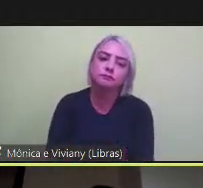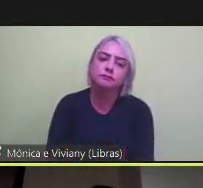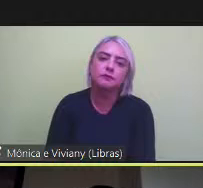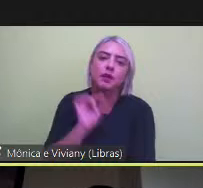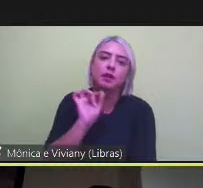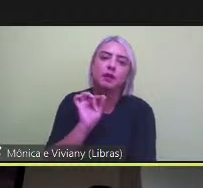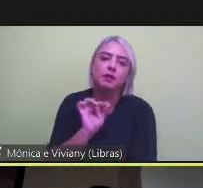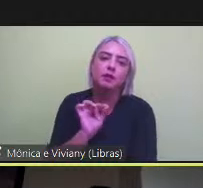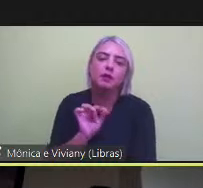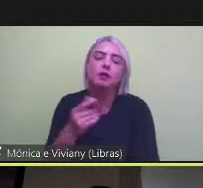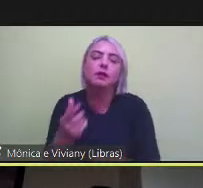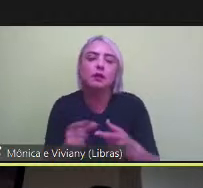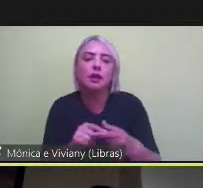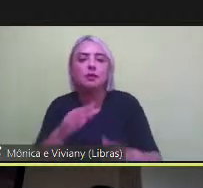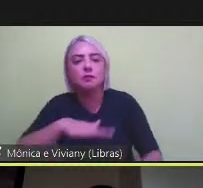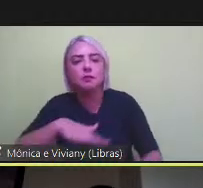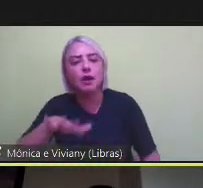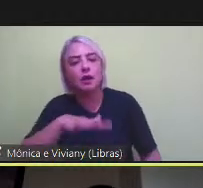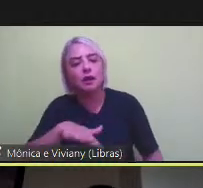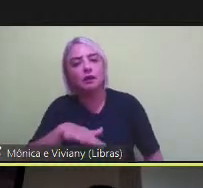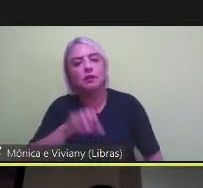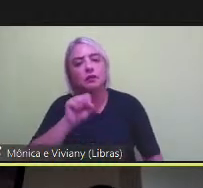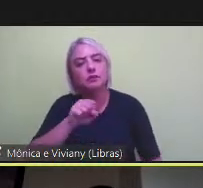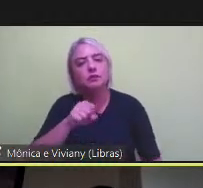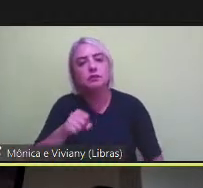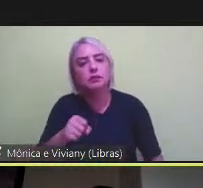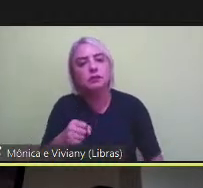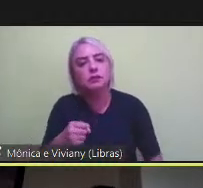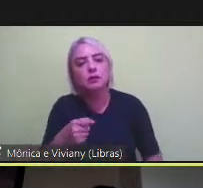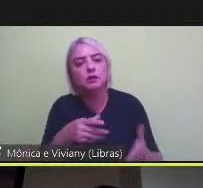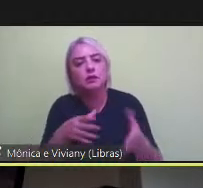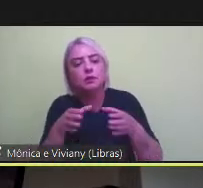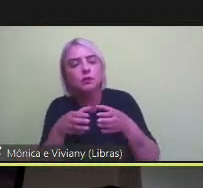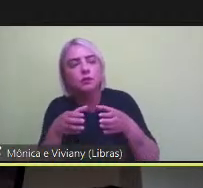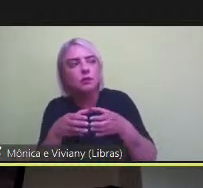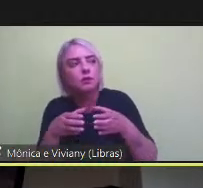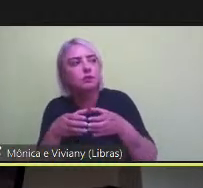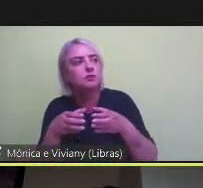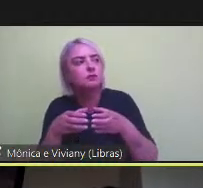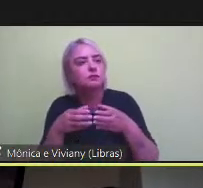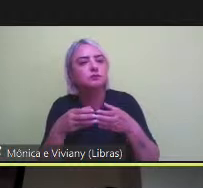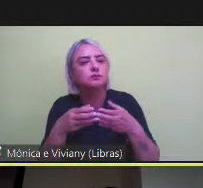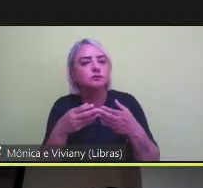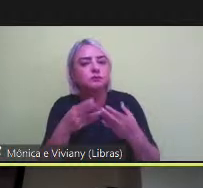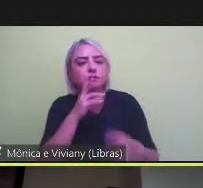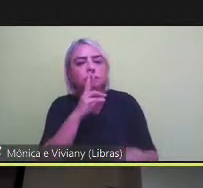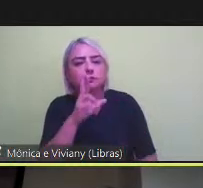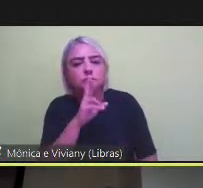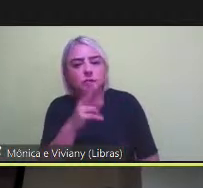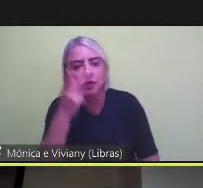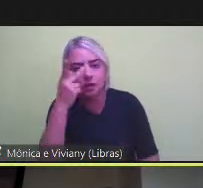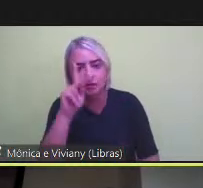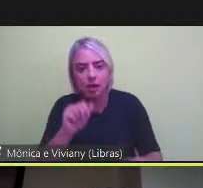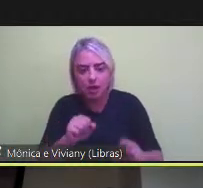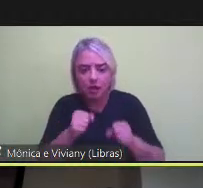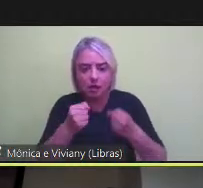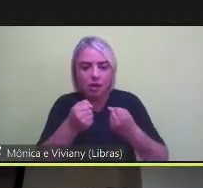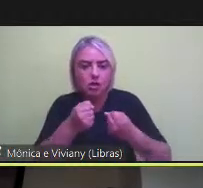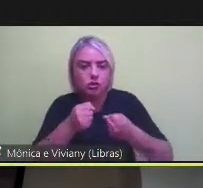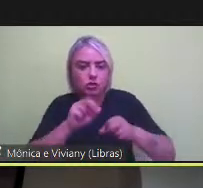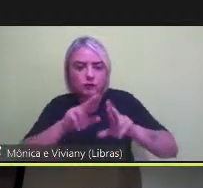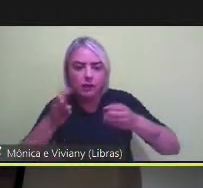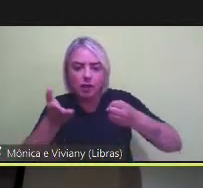obesity that aims to outline a joint of answers to